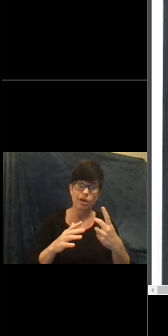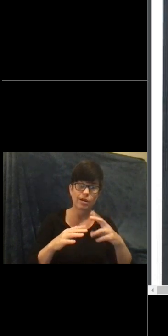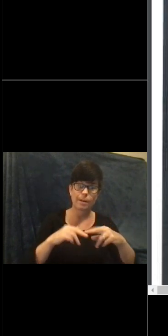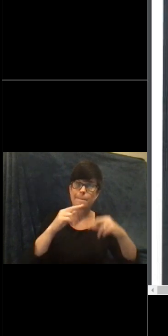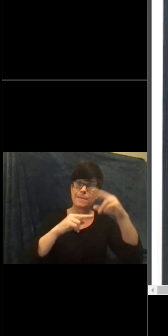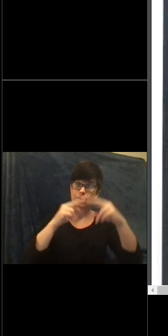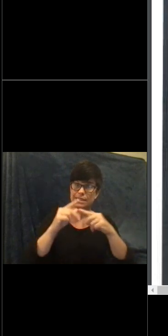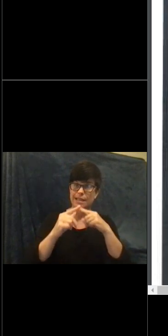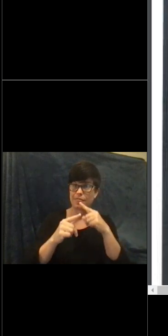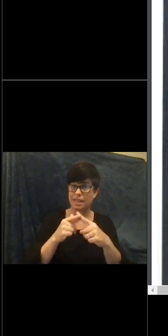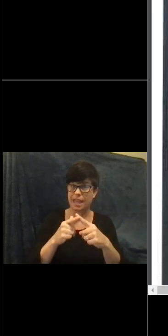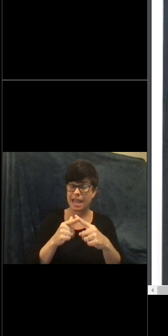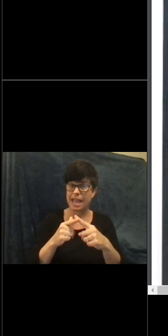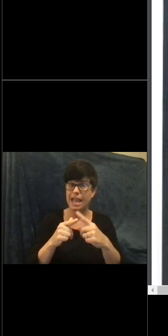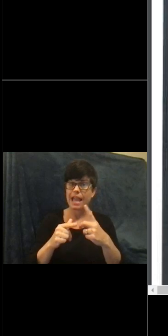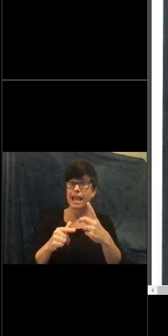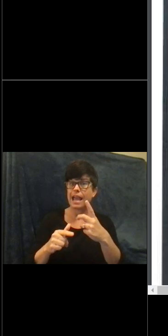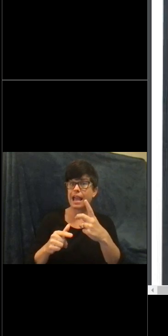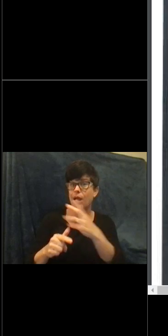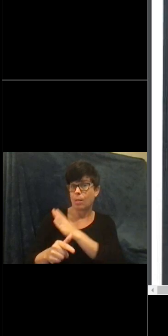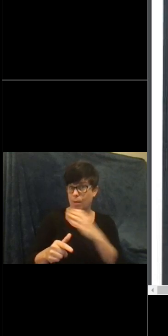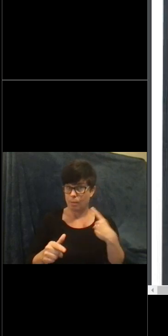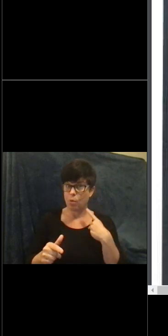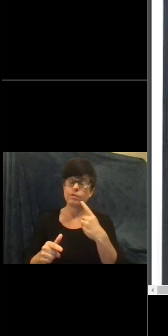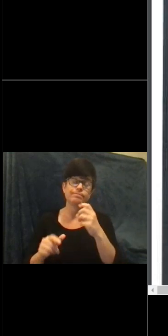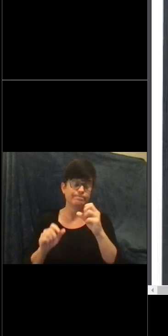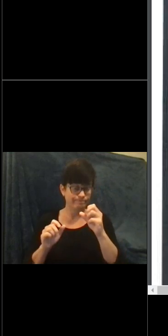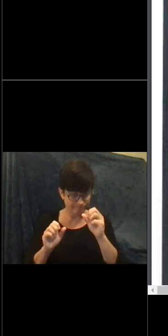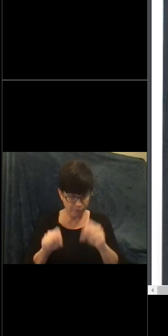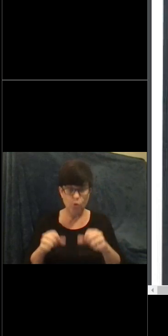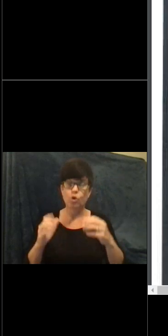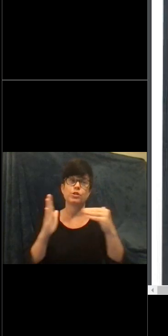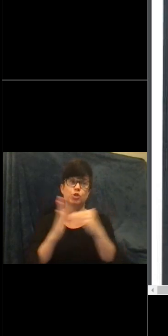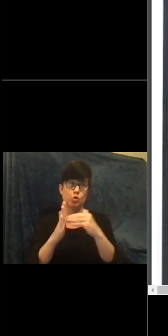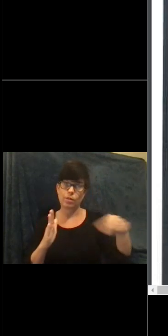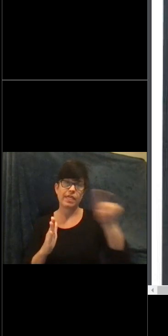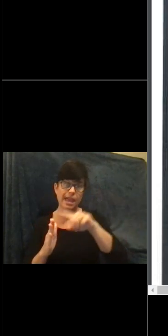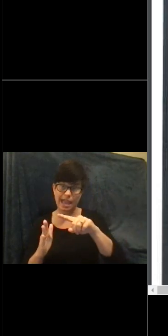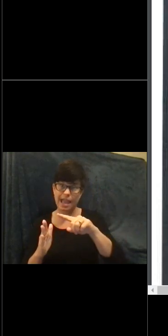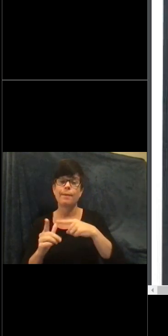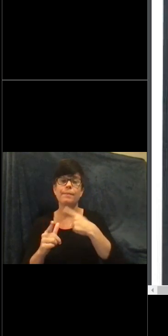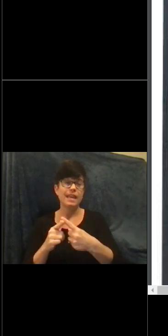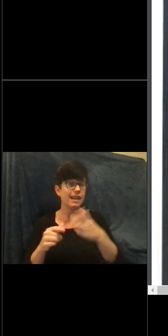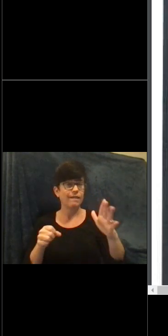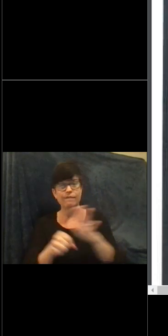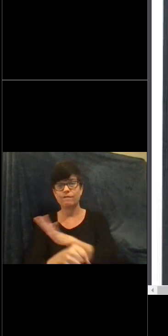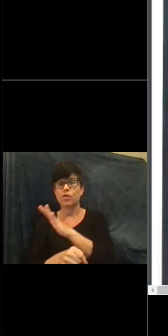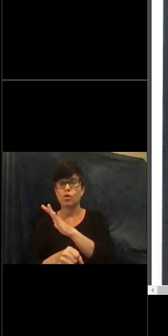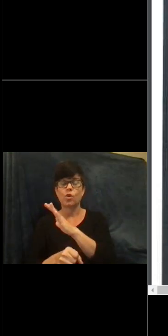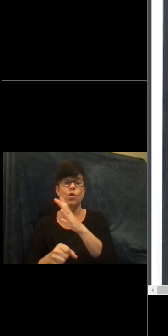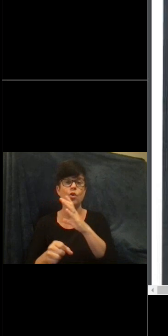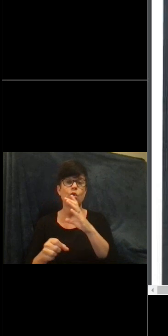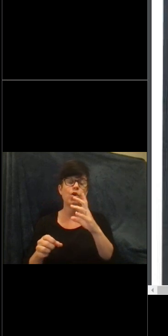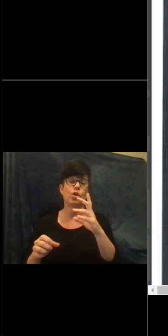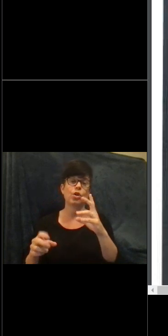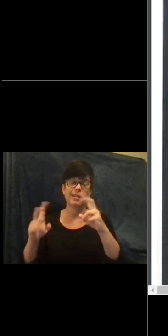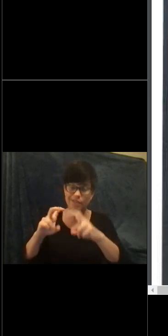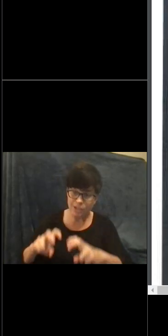direct your legal counsel and staff to pursue a lawsuit. And at that point, we would have to do a full evaluation of all of the claims that could be